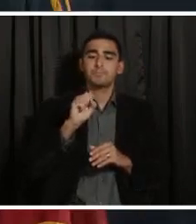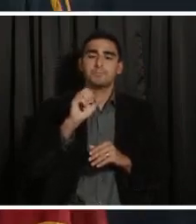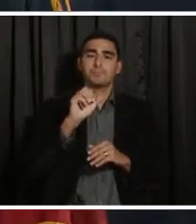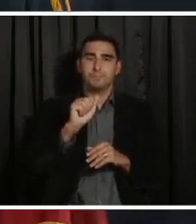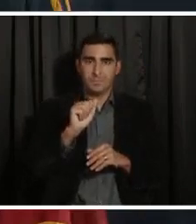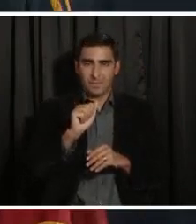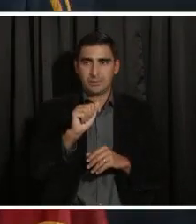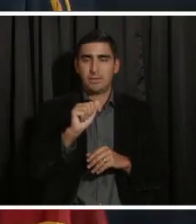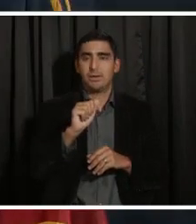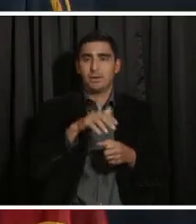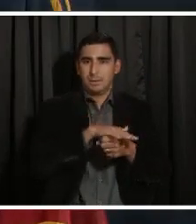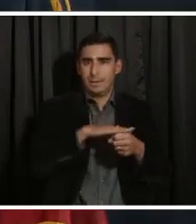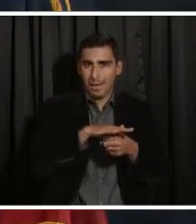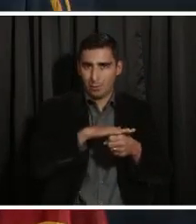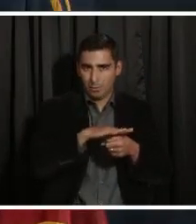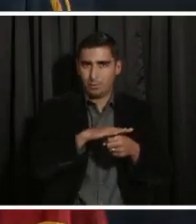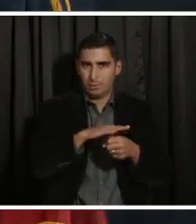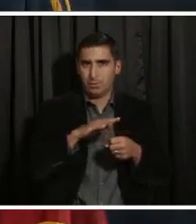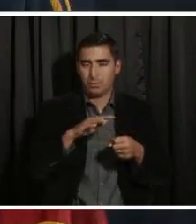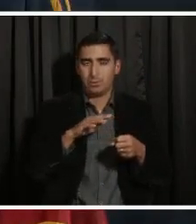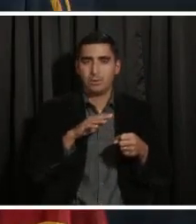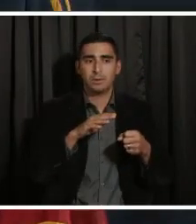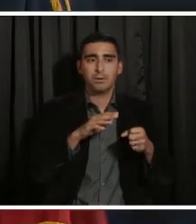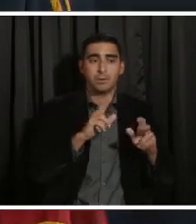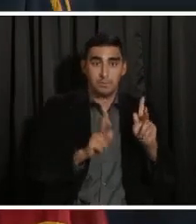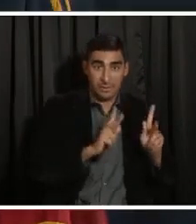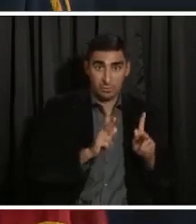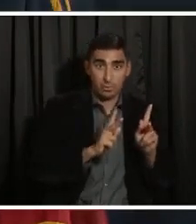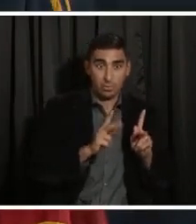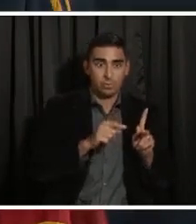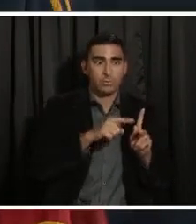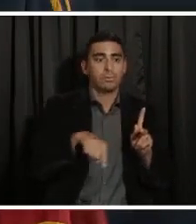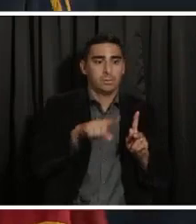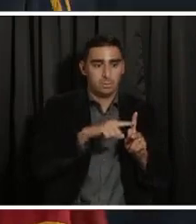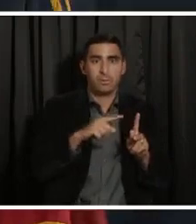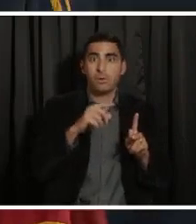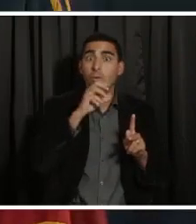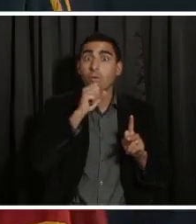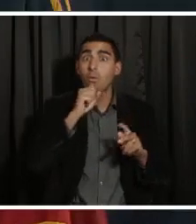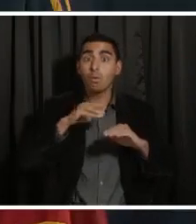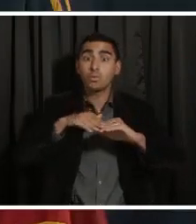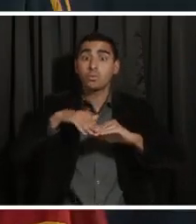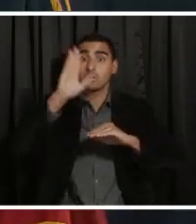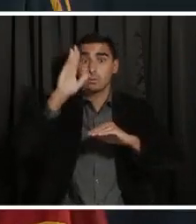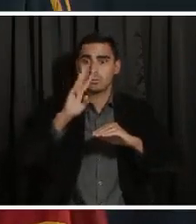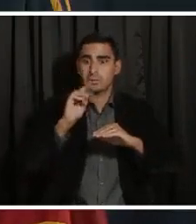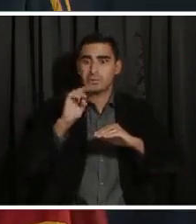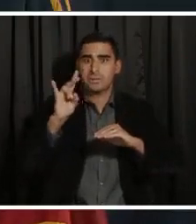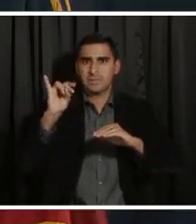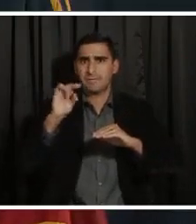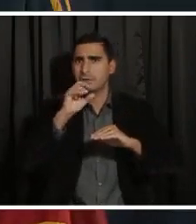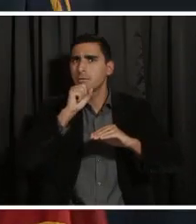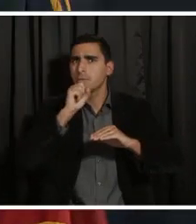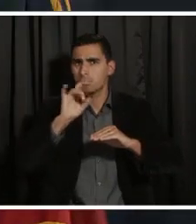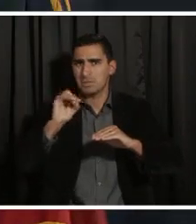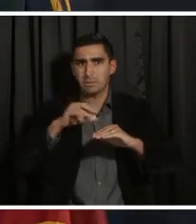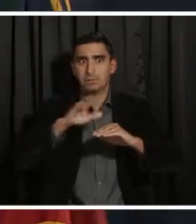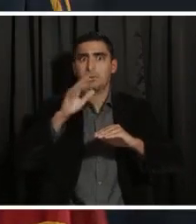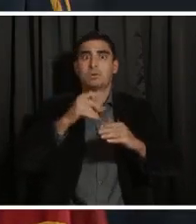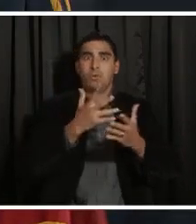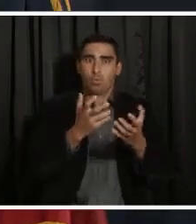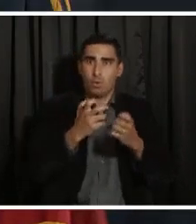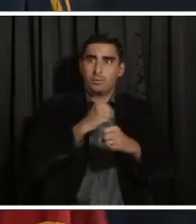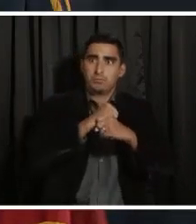older in their 60s, 70s, and 80s, want to be protected from the virus. They view this as a net plus. I view